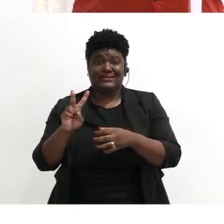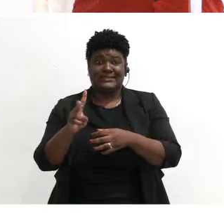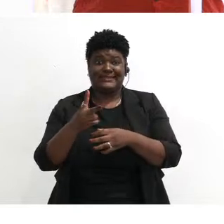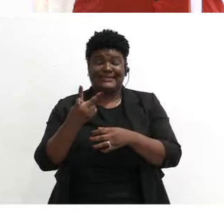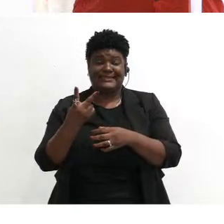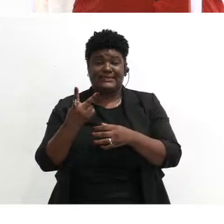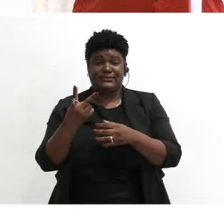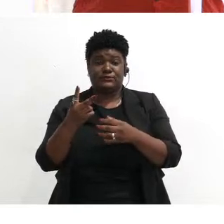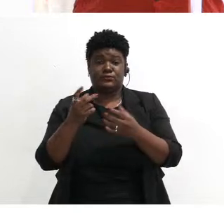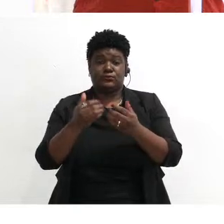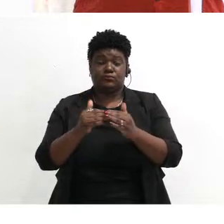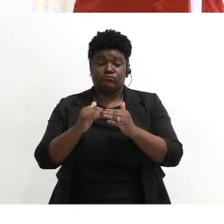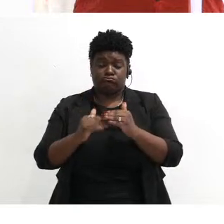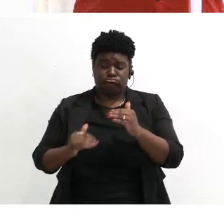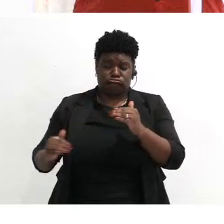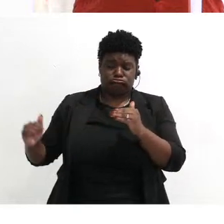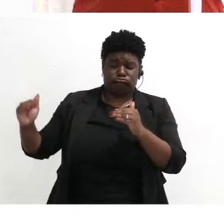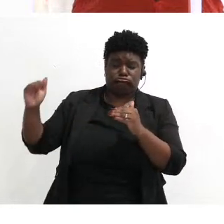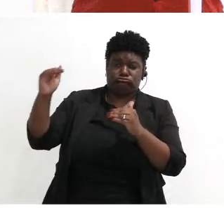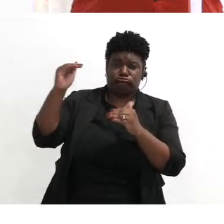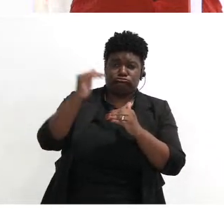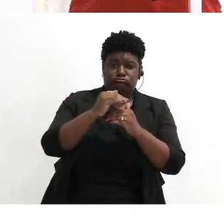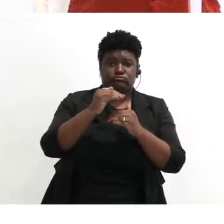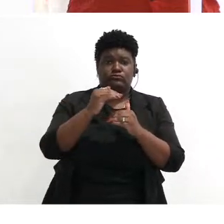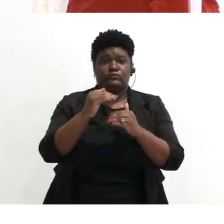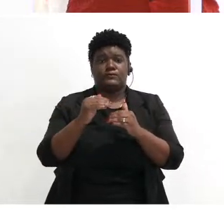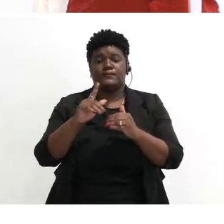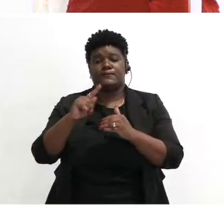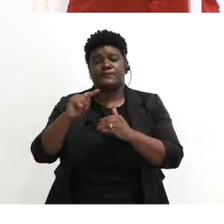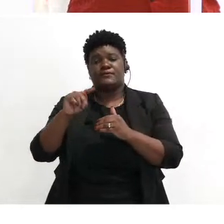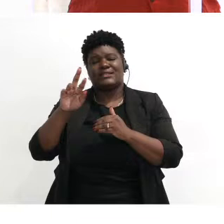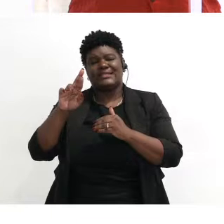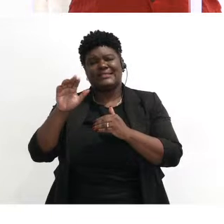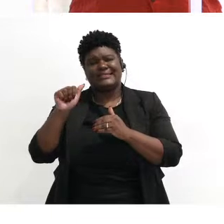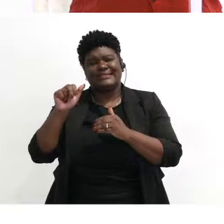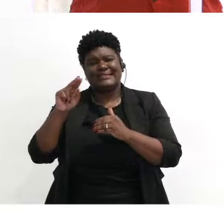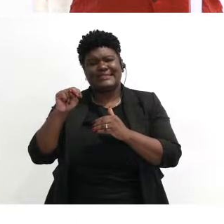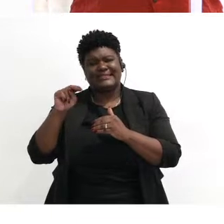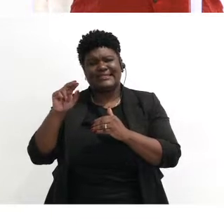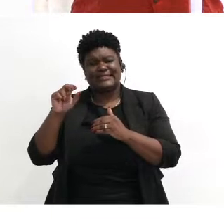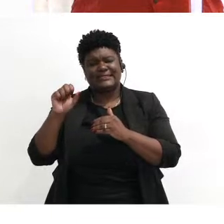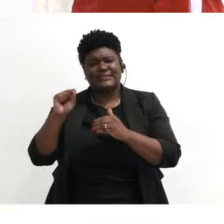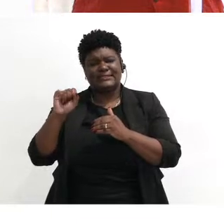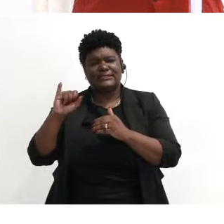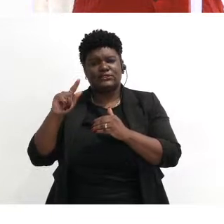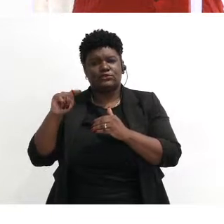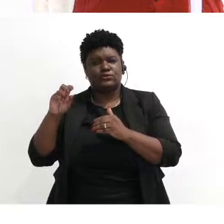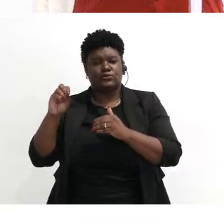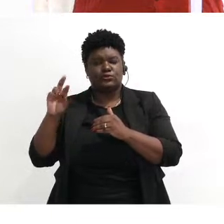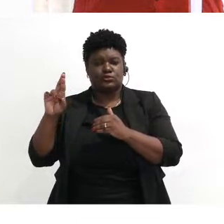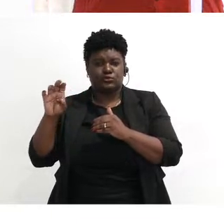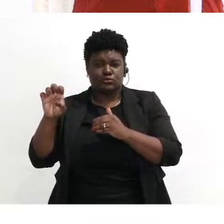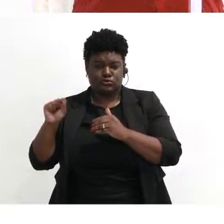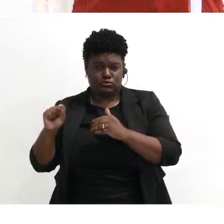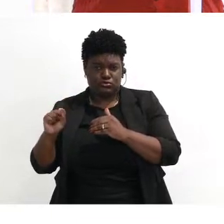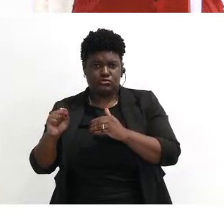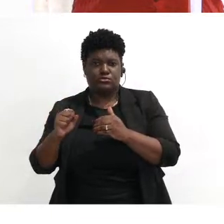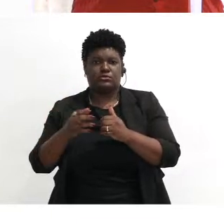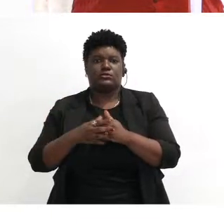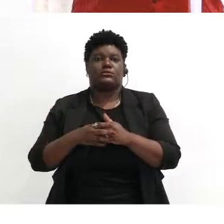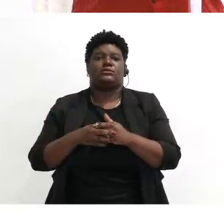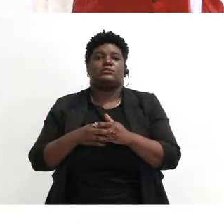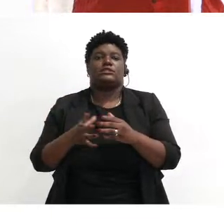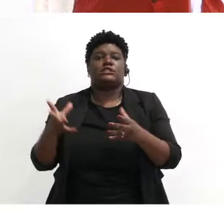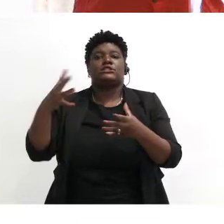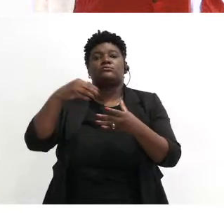an integrated circuit chip, but not anymore. So we've kind of fallen off that trajectory. And it's been a problem